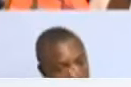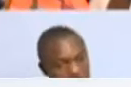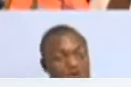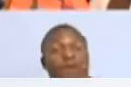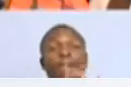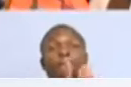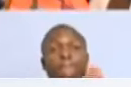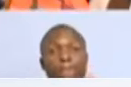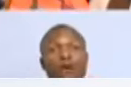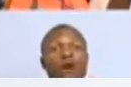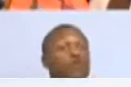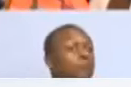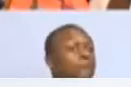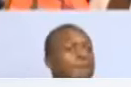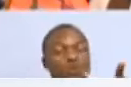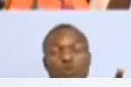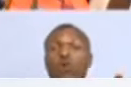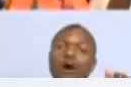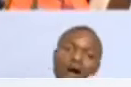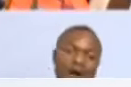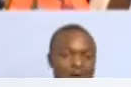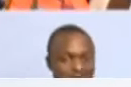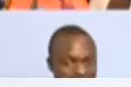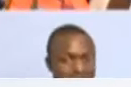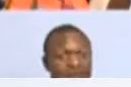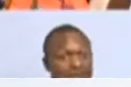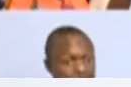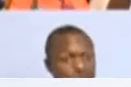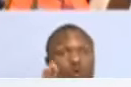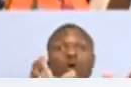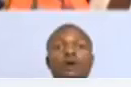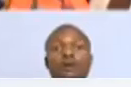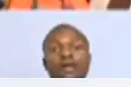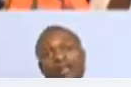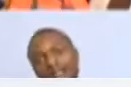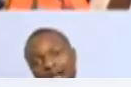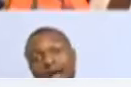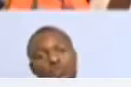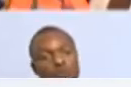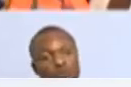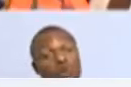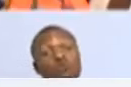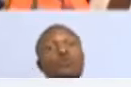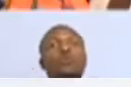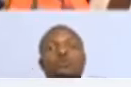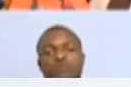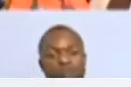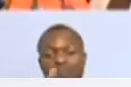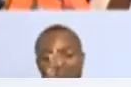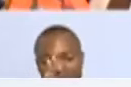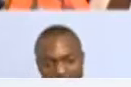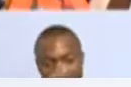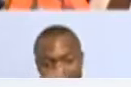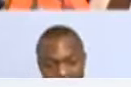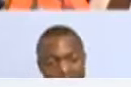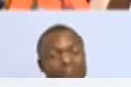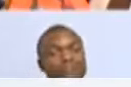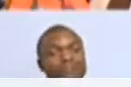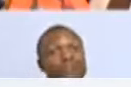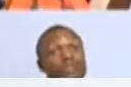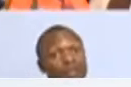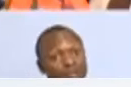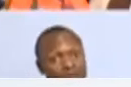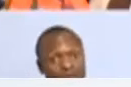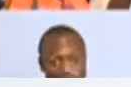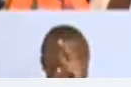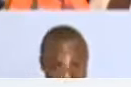as you travel around, in your committees, in other work that you do. Madam Speaker, I would like the Minister